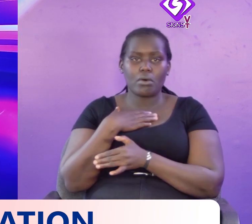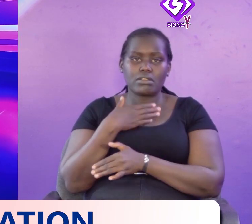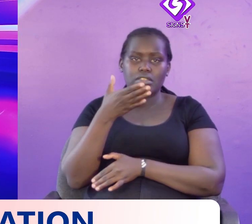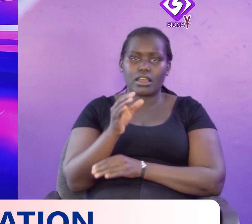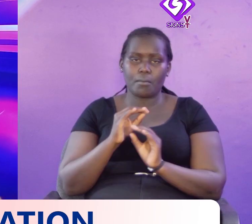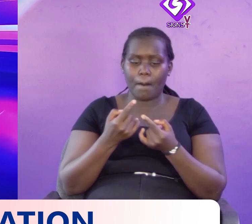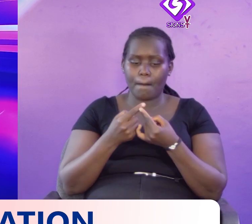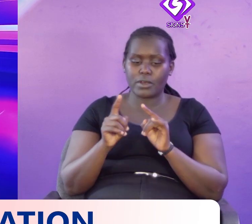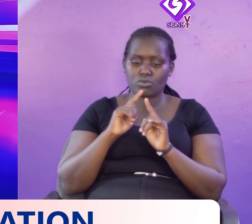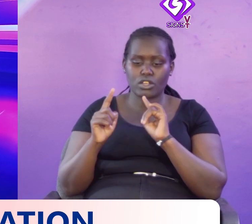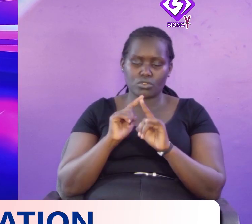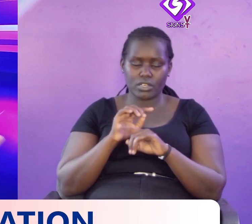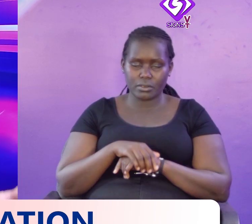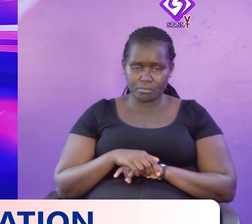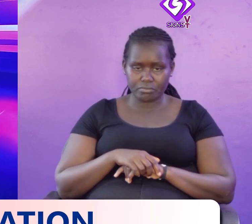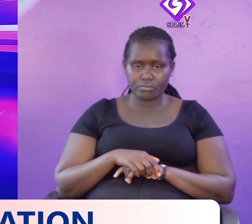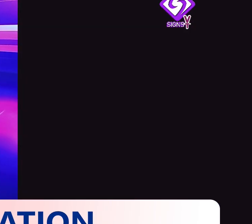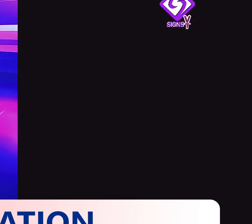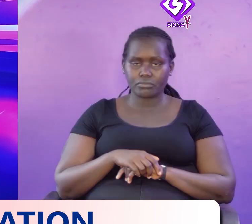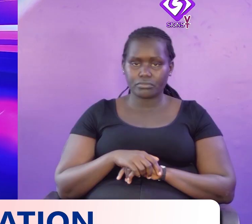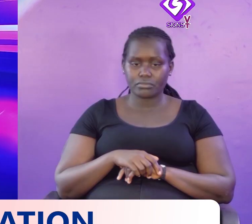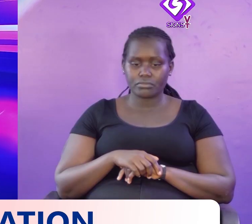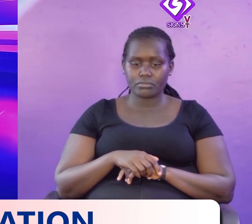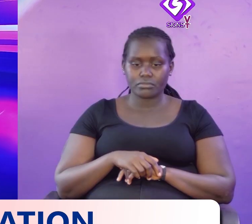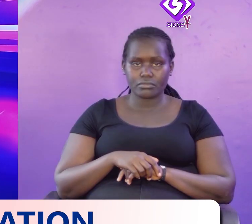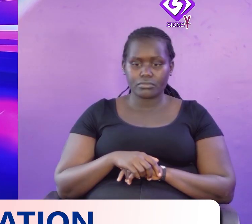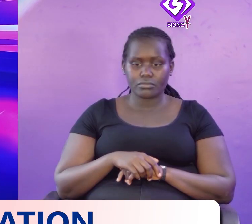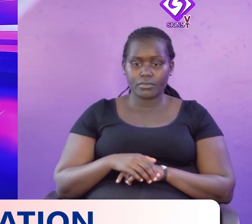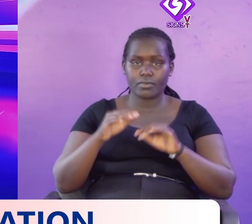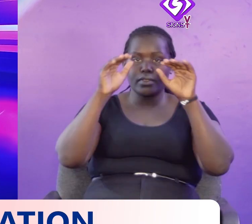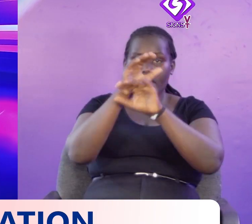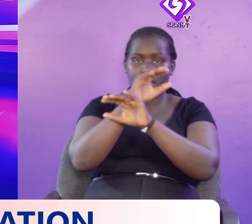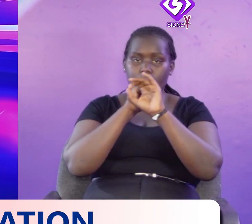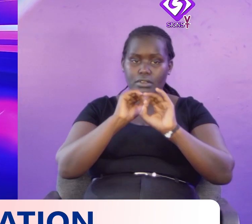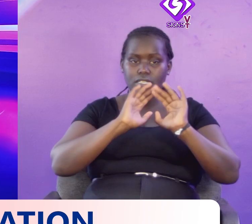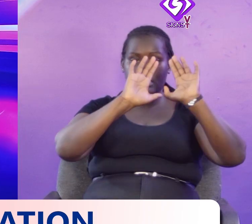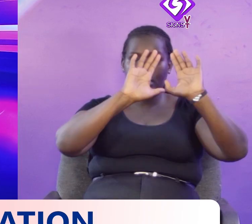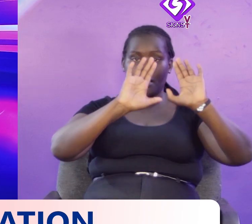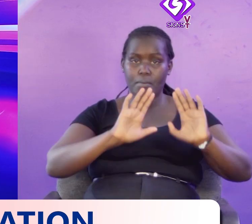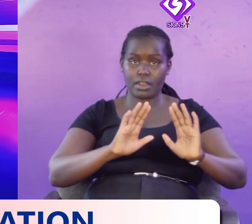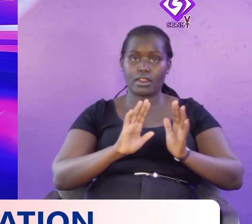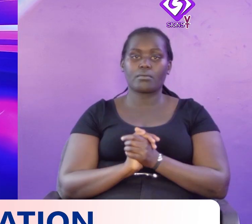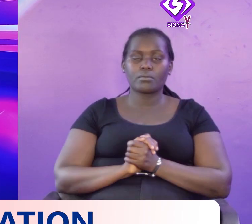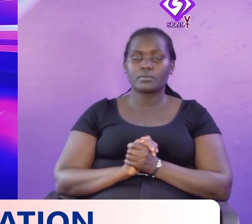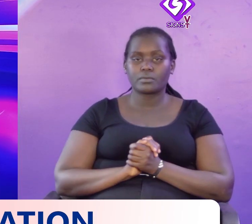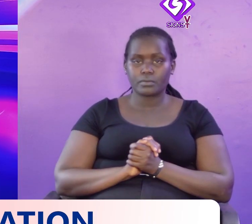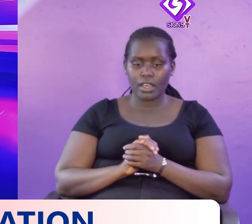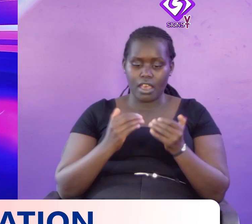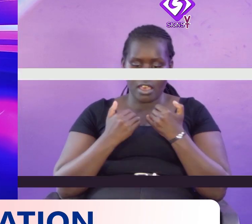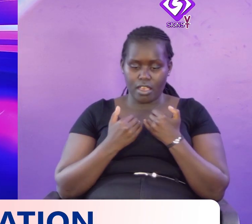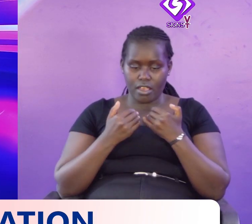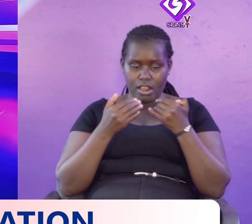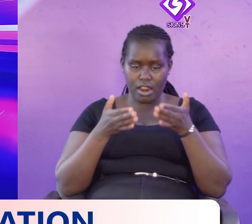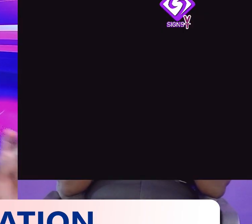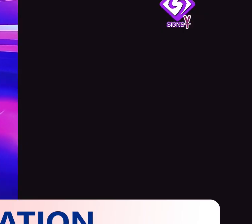talking. Allow me to go there for our listeners. The president is campaigning Okay. the current president. Yes. And